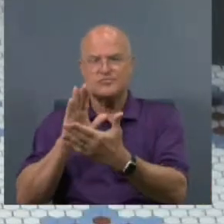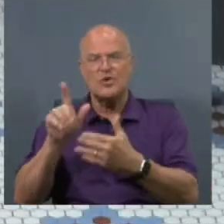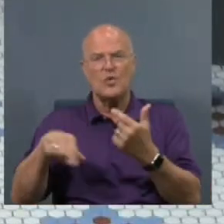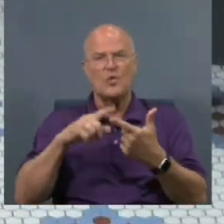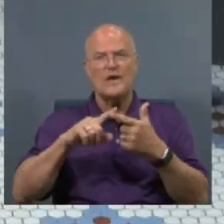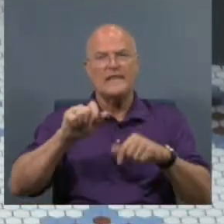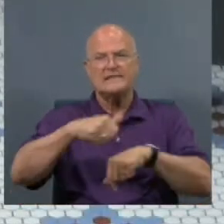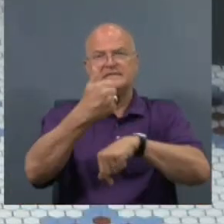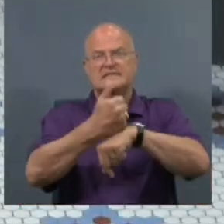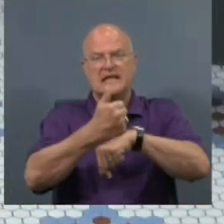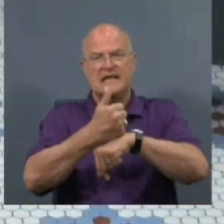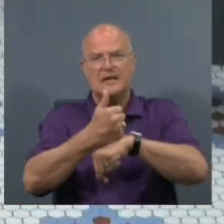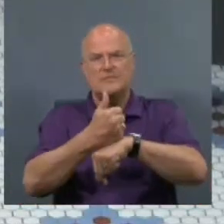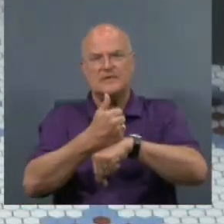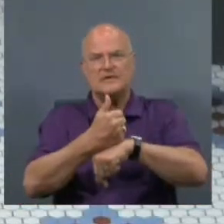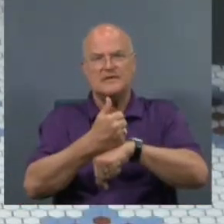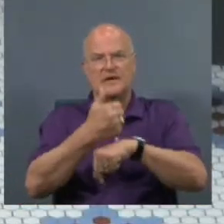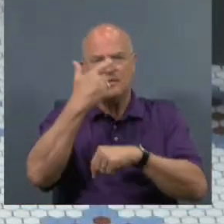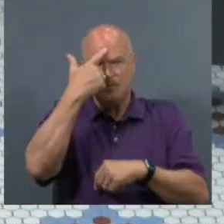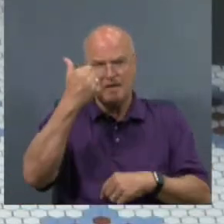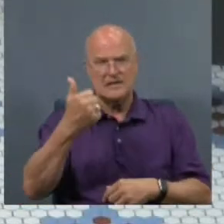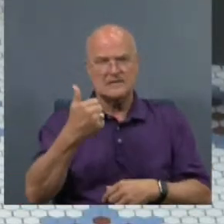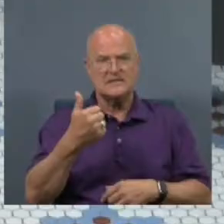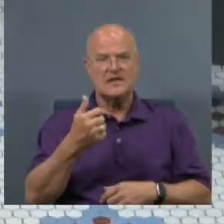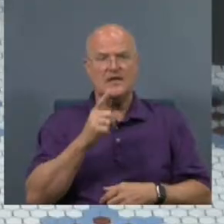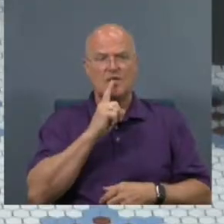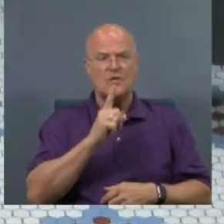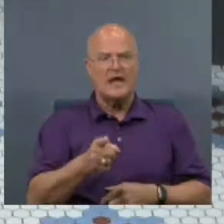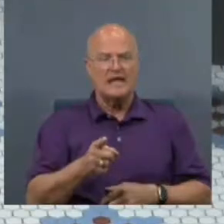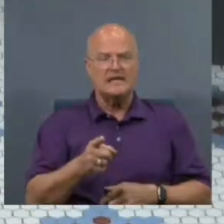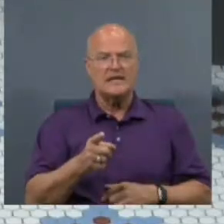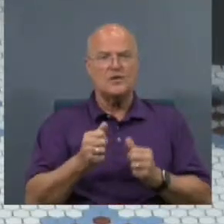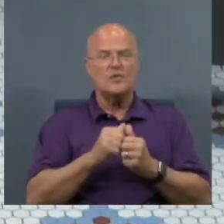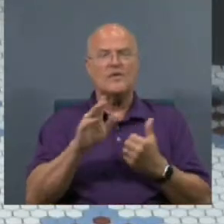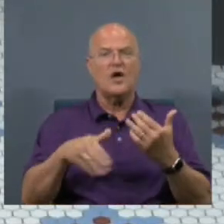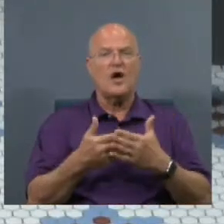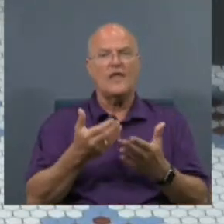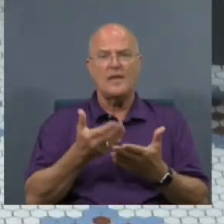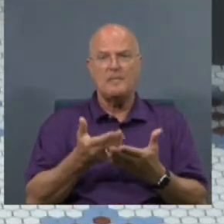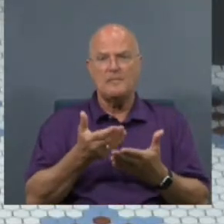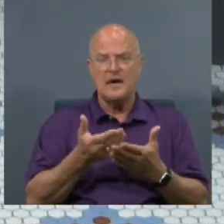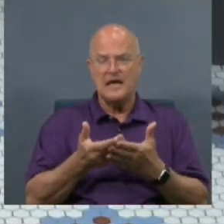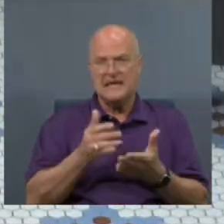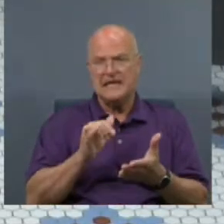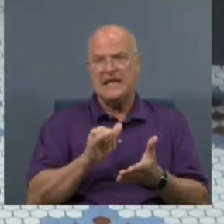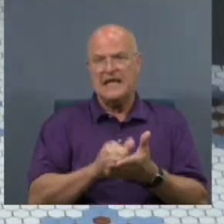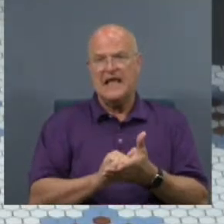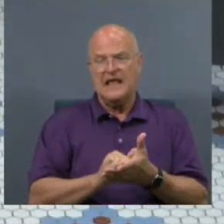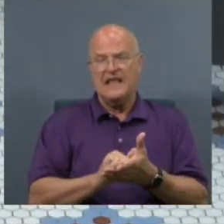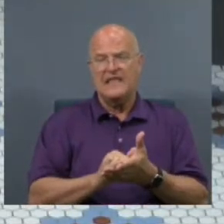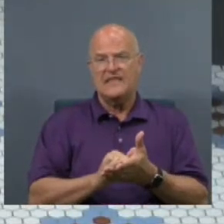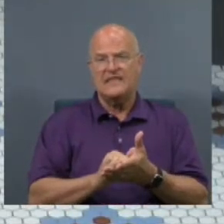this goes into play? Because, I mean, the reality of it is, with all the money